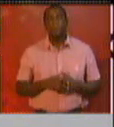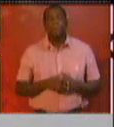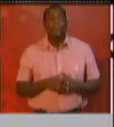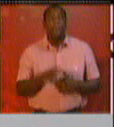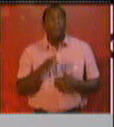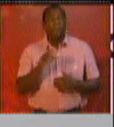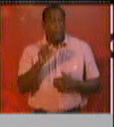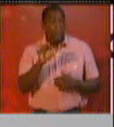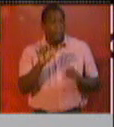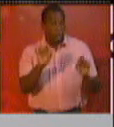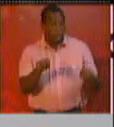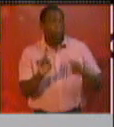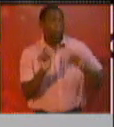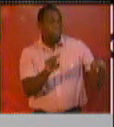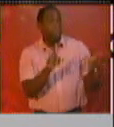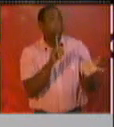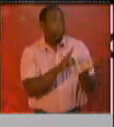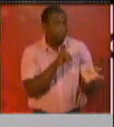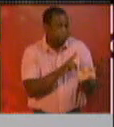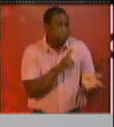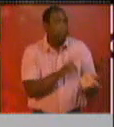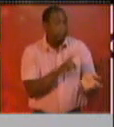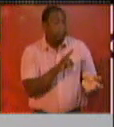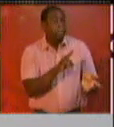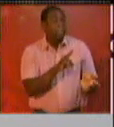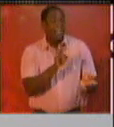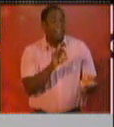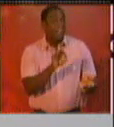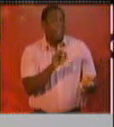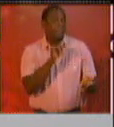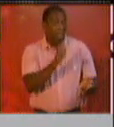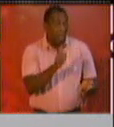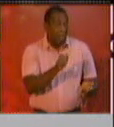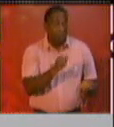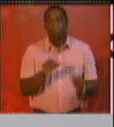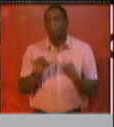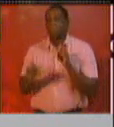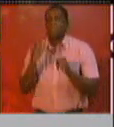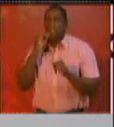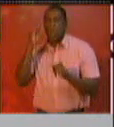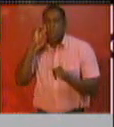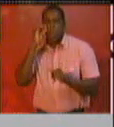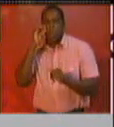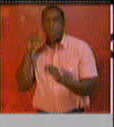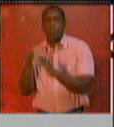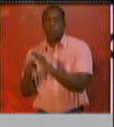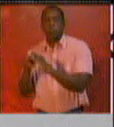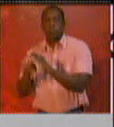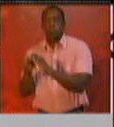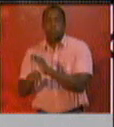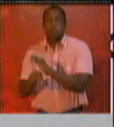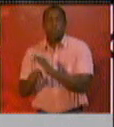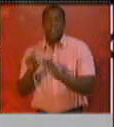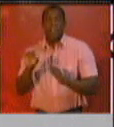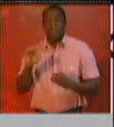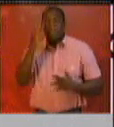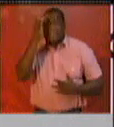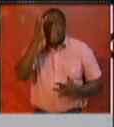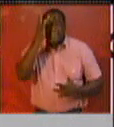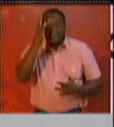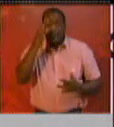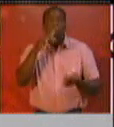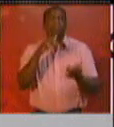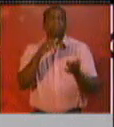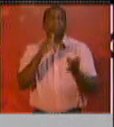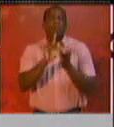doctor, then remain at home in home isolation. If you feel unwell, then contact your health facilities, and you will be